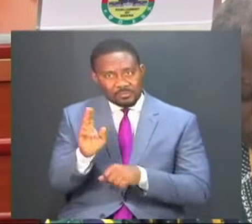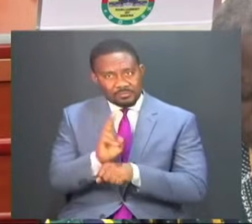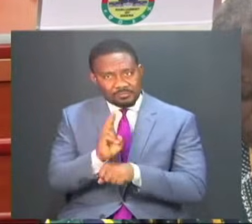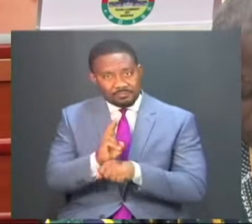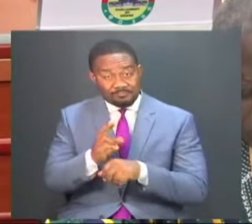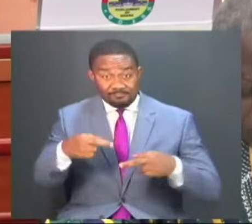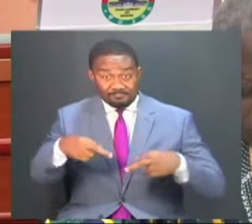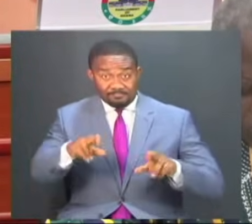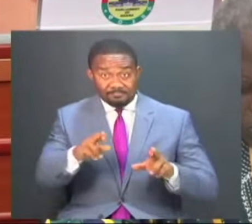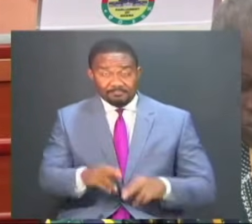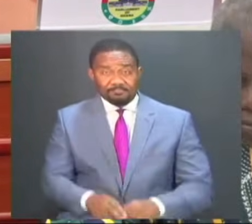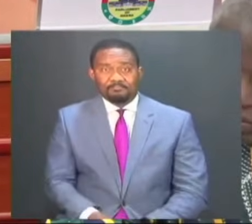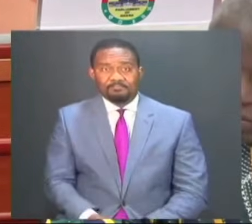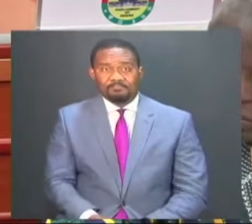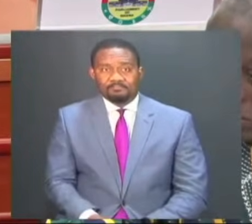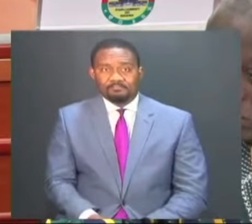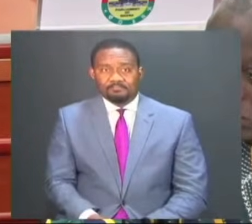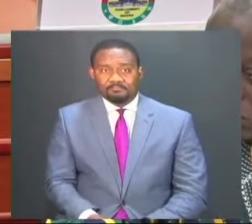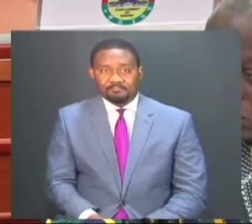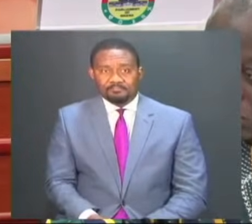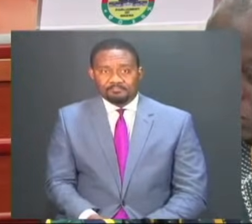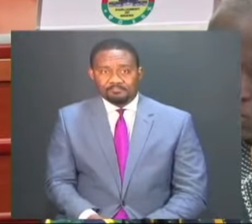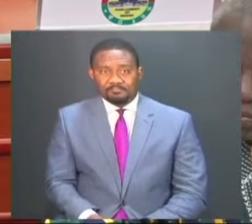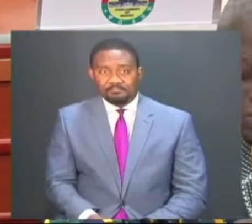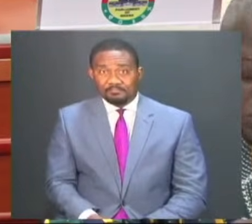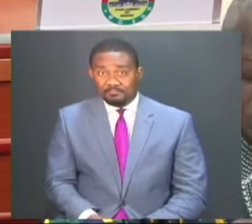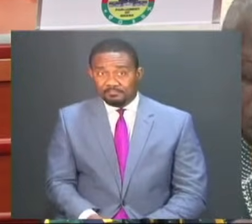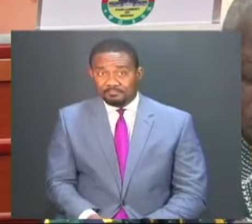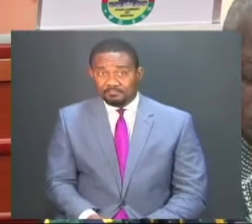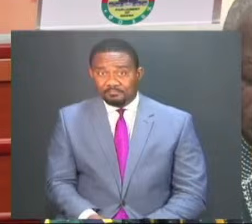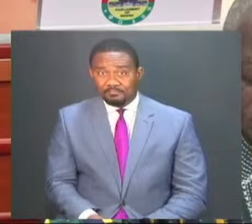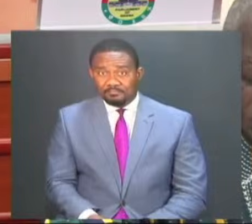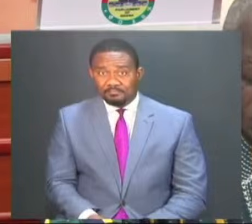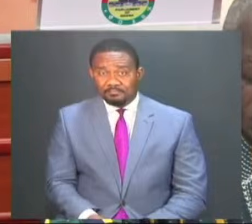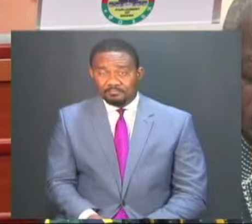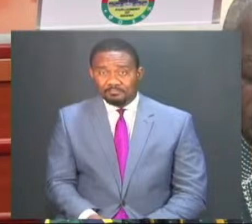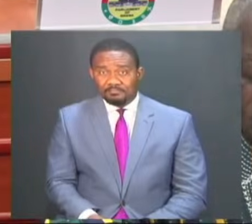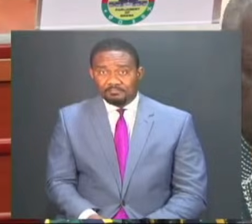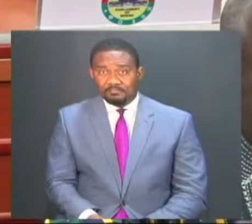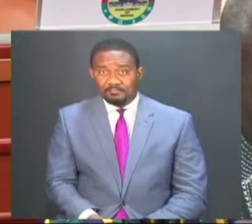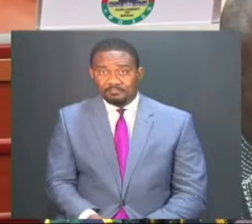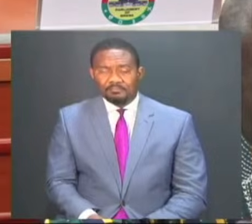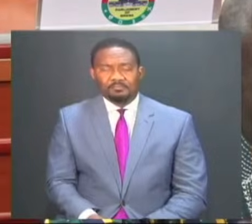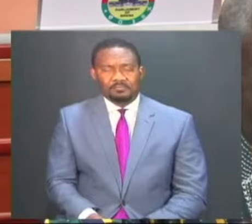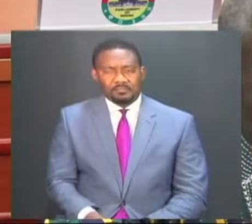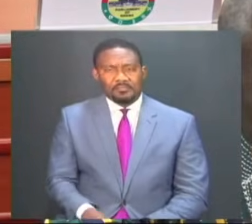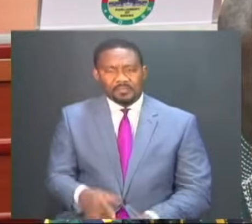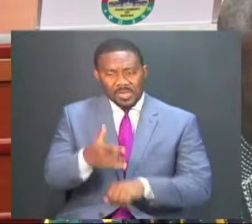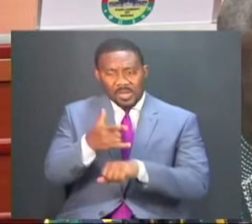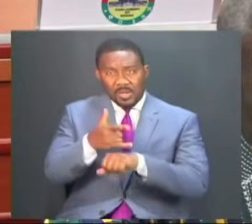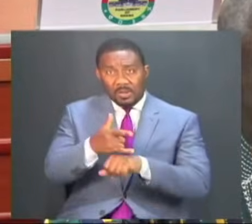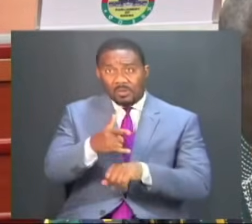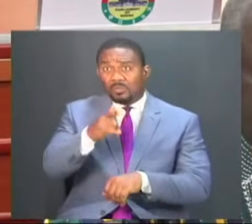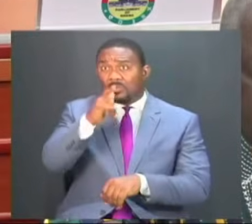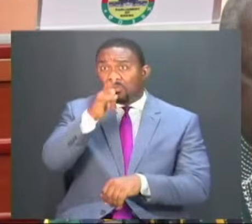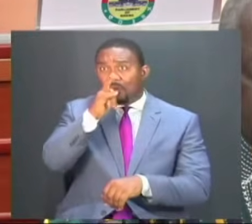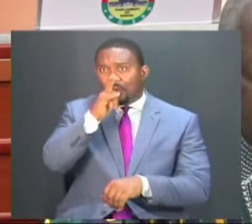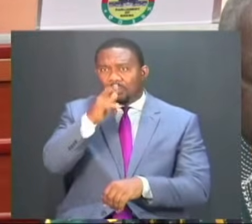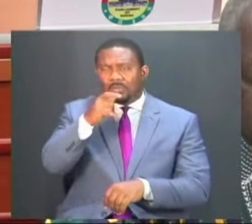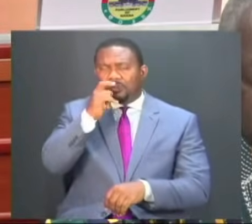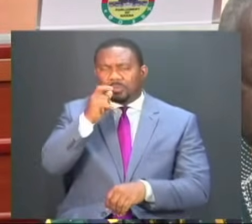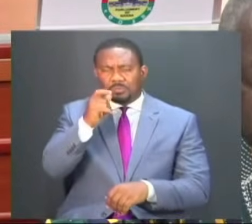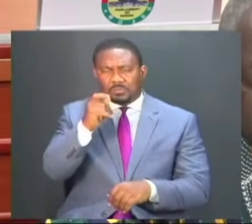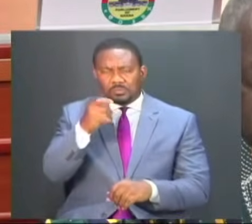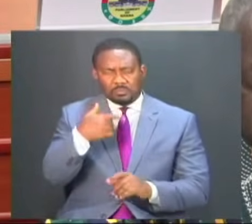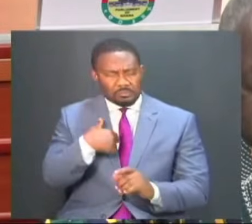bill seeks to provide for limits in determination of alcohol concentration in our drivers.